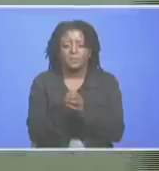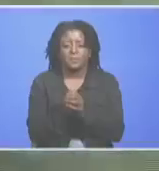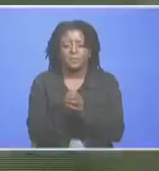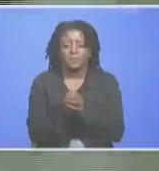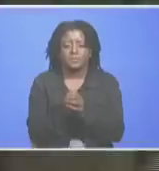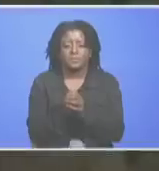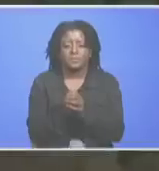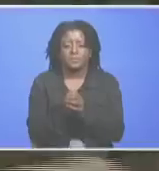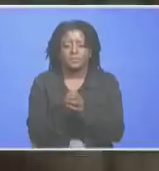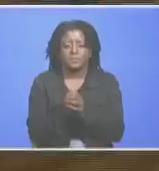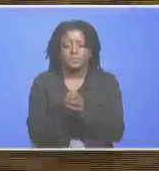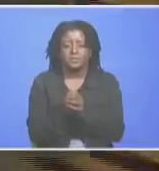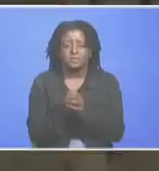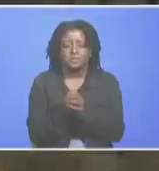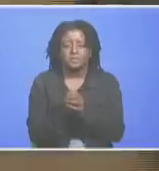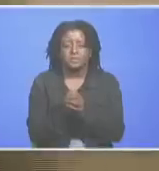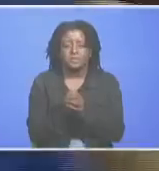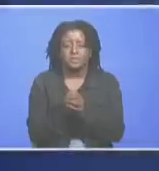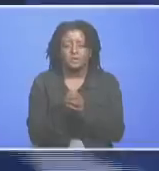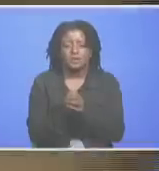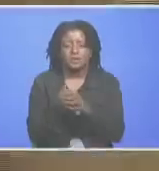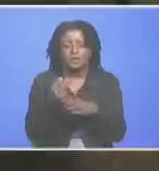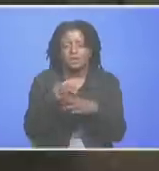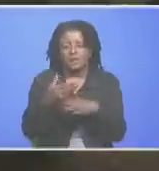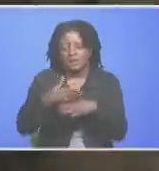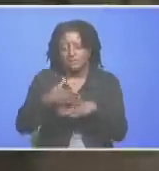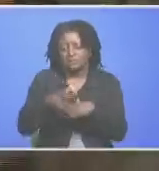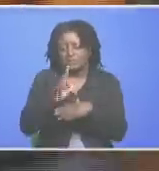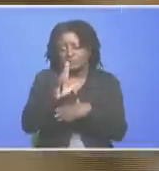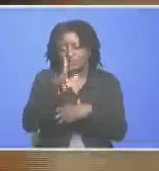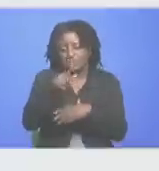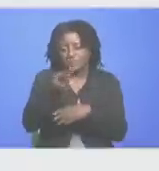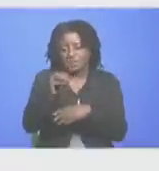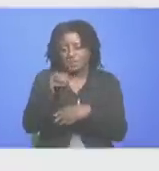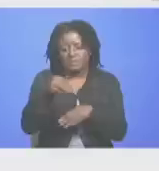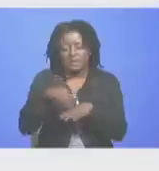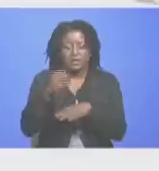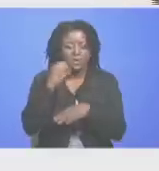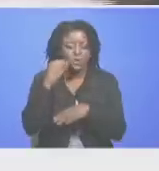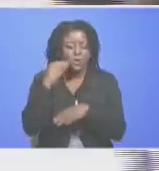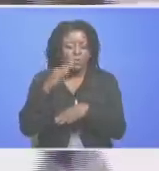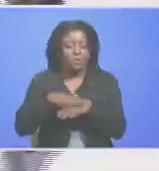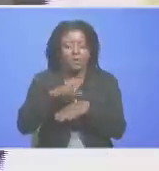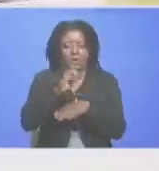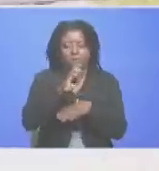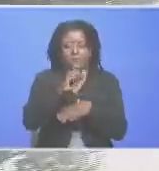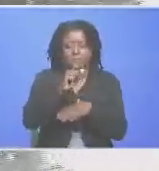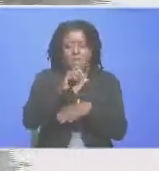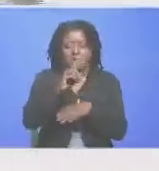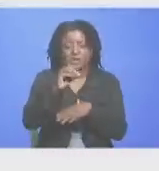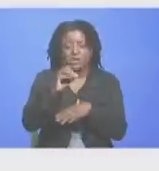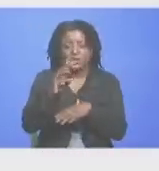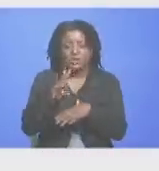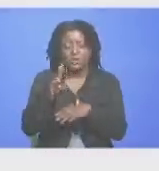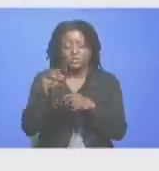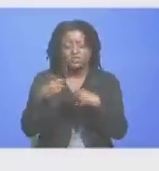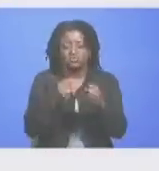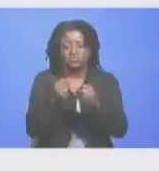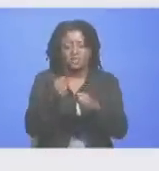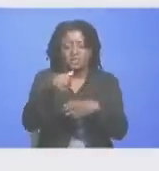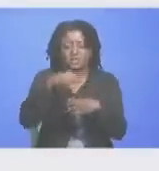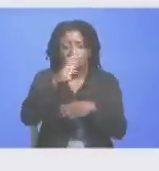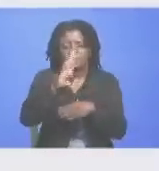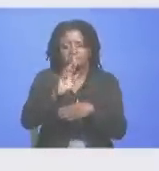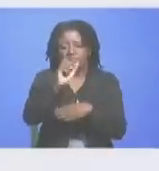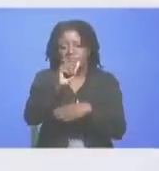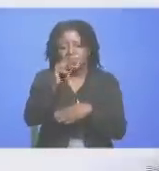75 pounds of marijuana shortly after 3 p.m. at a home on Meadow Street in the heart of the Baintown community. The drugs has a street value of